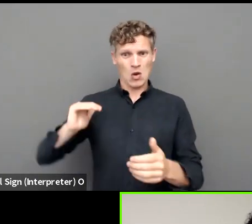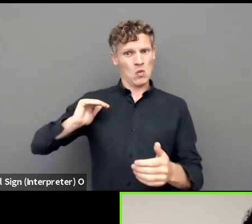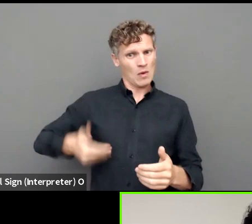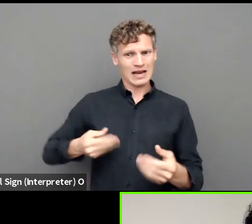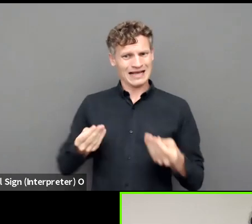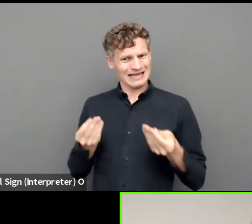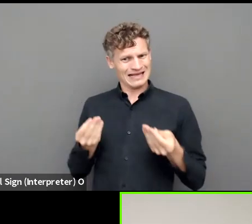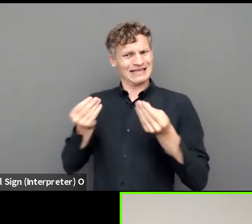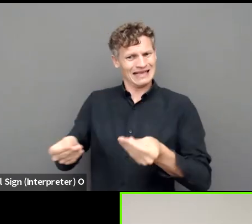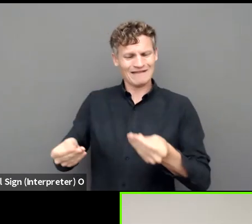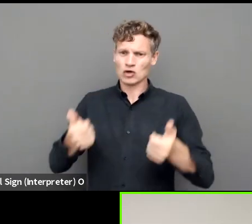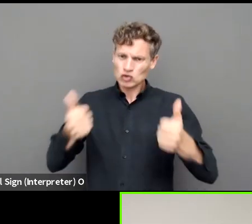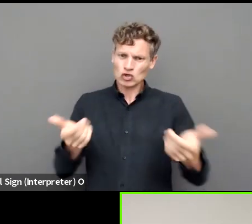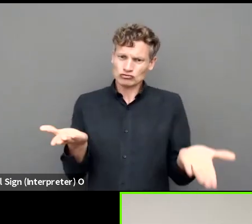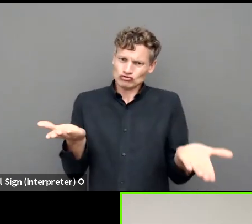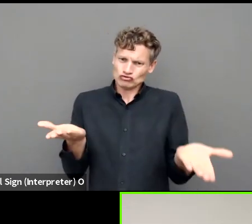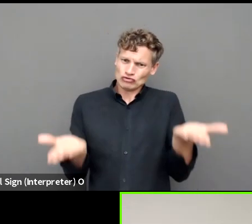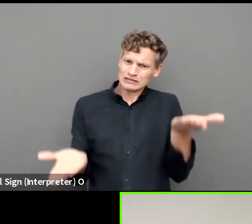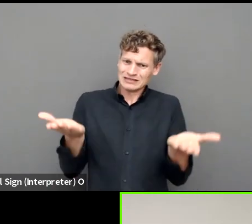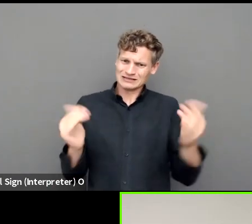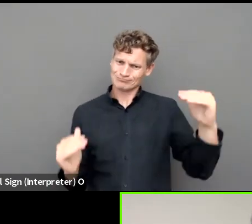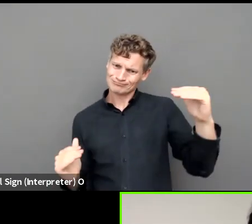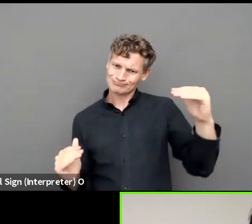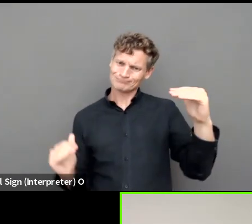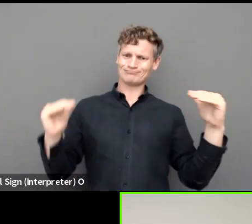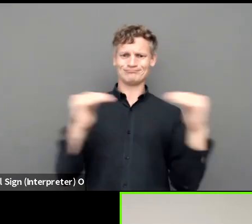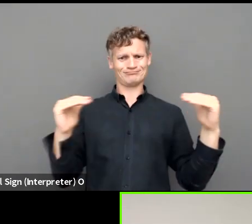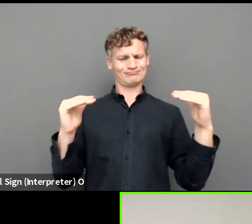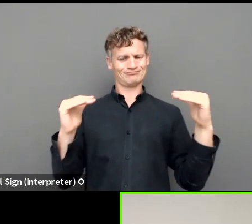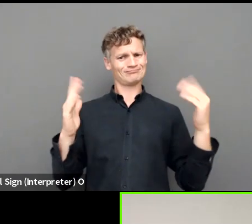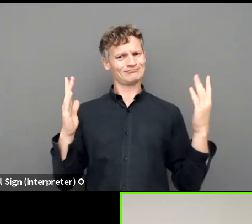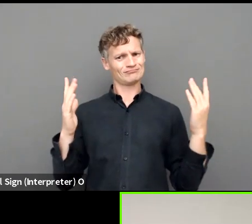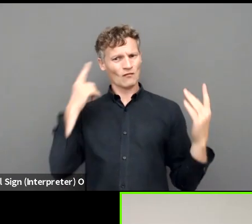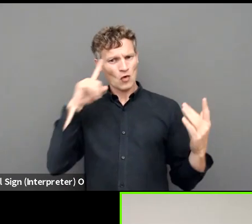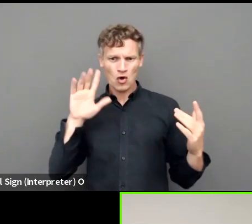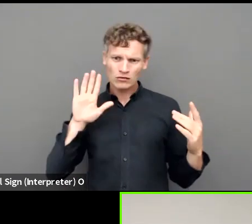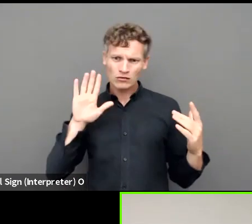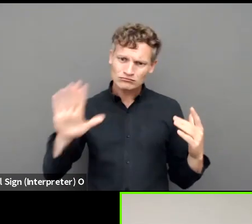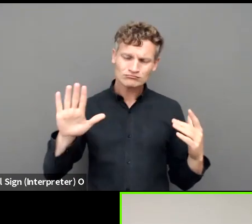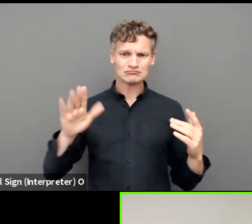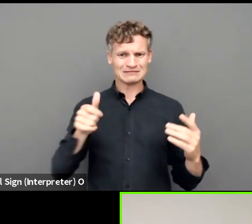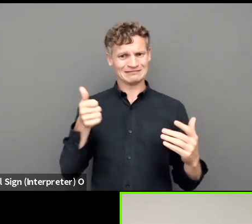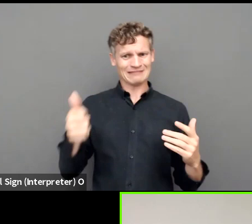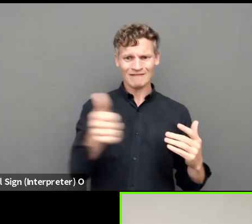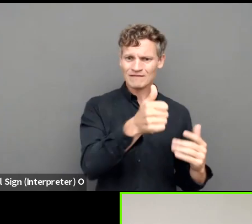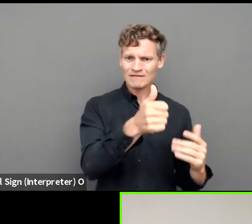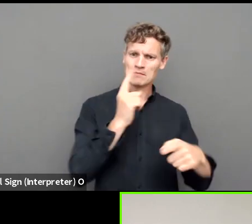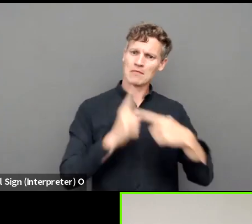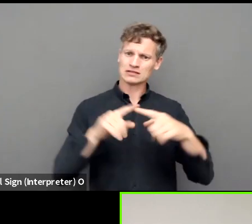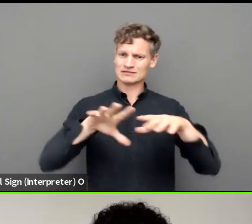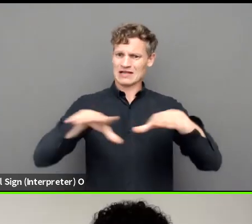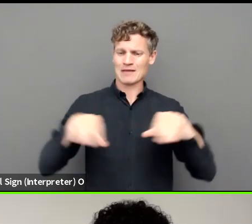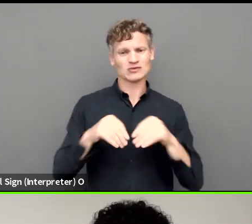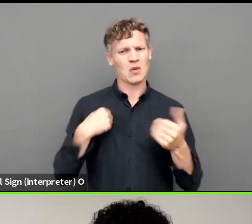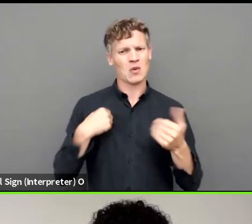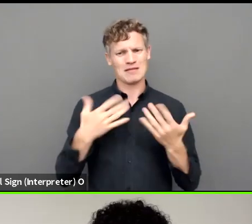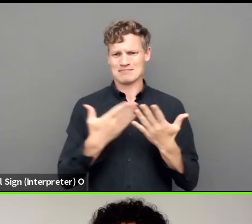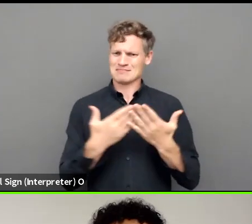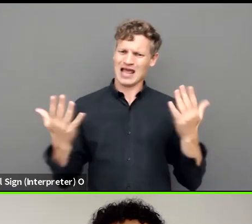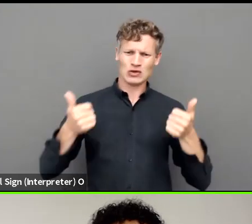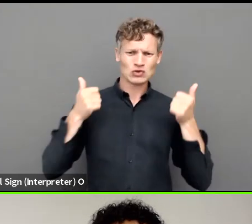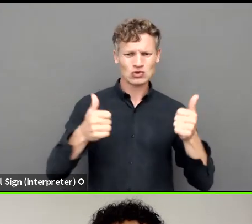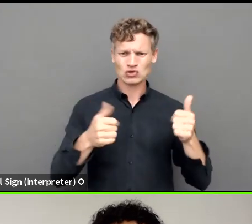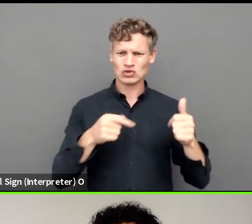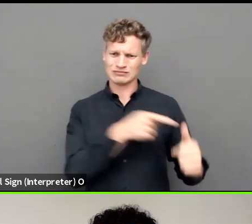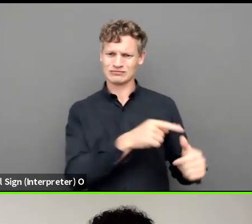competition between companies. So loving some of these statements that are actually coming through in the chat. So Samira, I want to